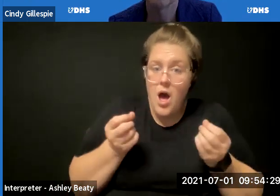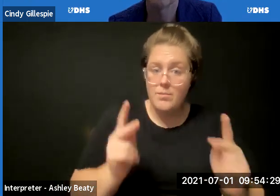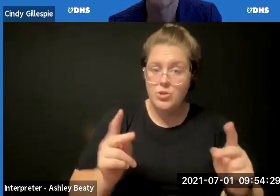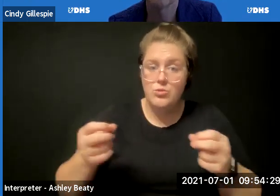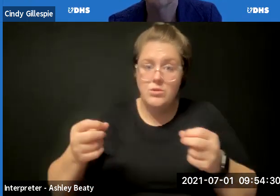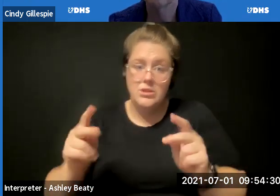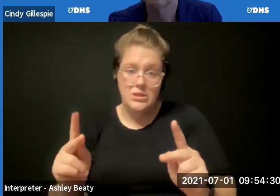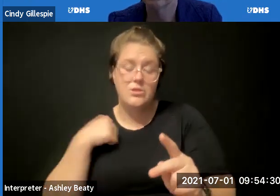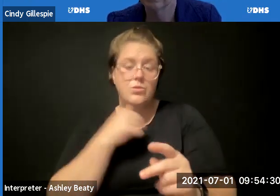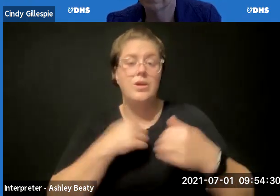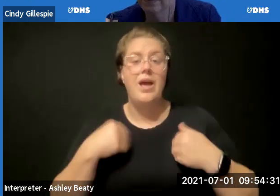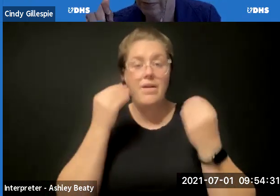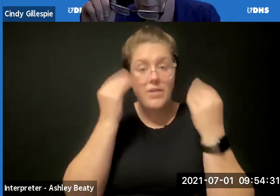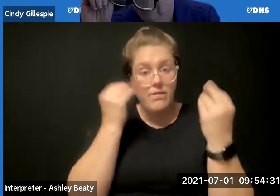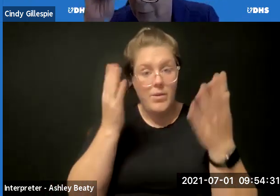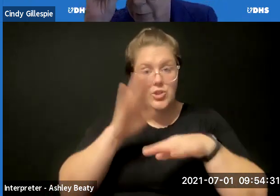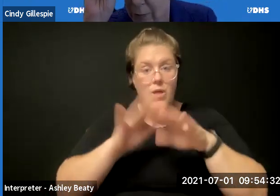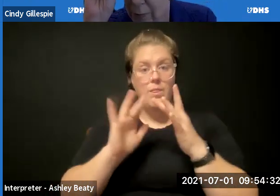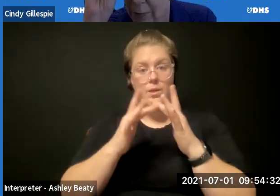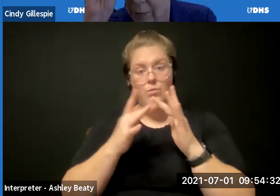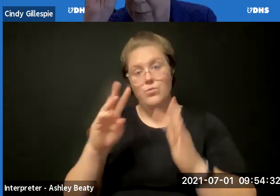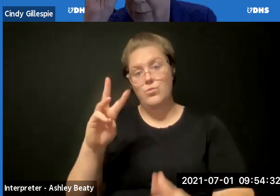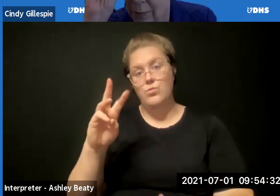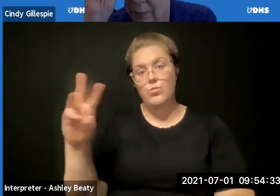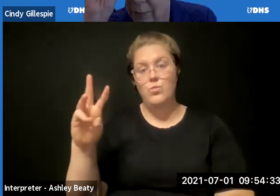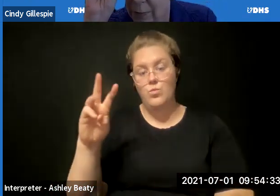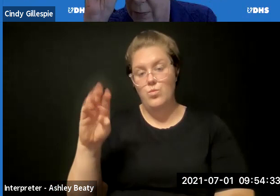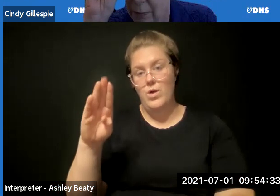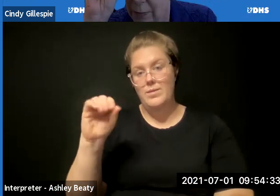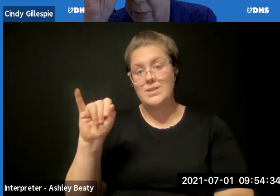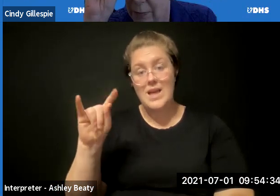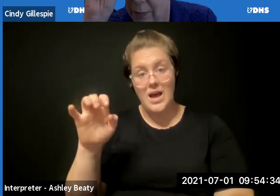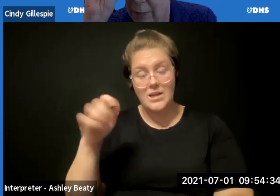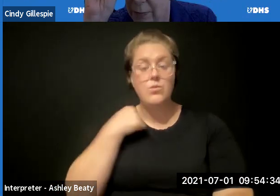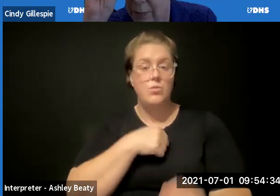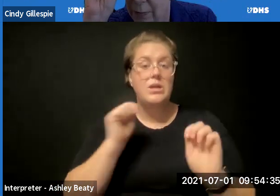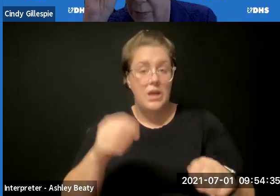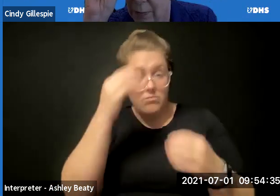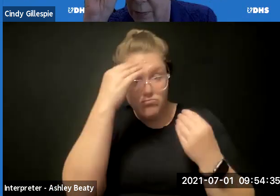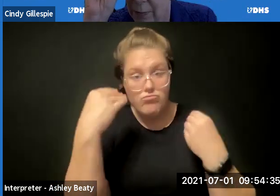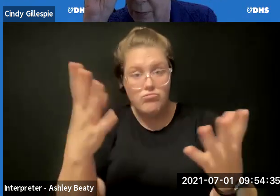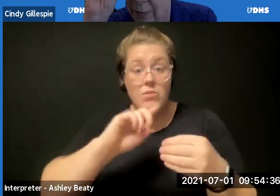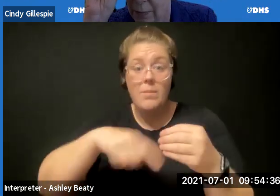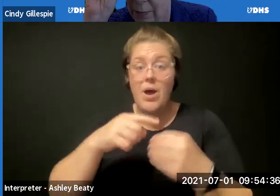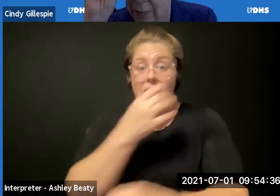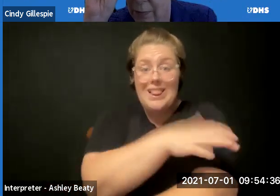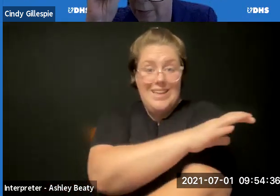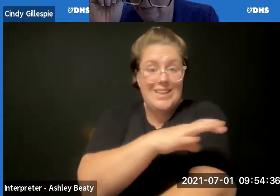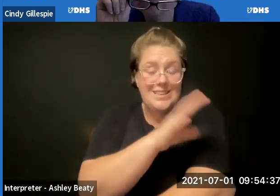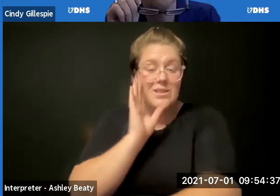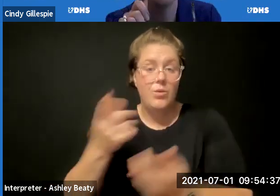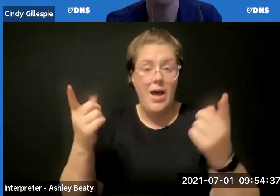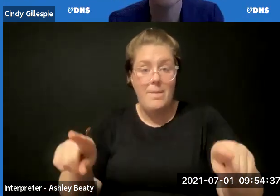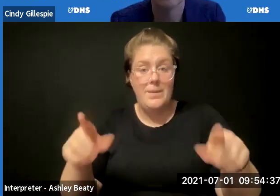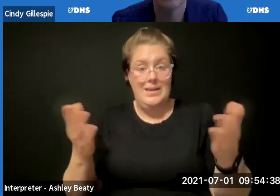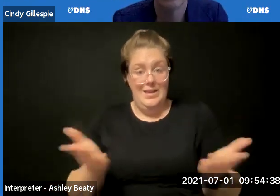Certainly we have information on our website. We can also let you know about clinics that, certainly that are happening here within Central Arkansas, also around